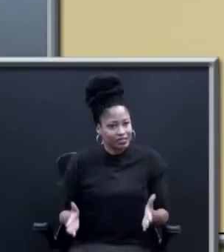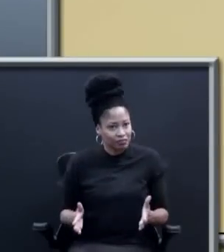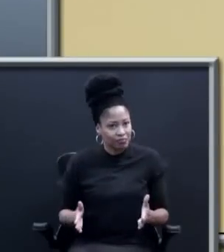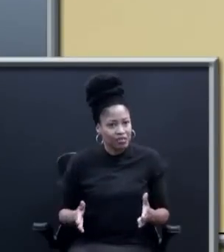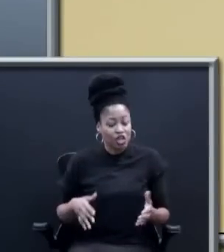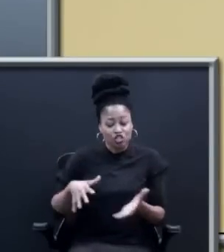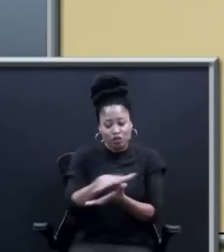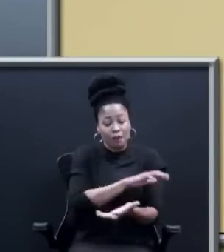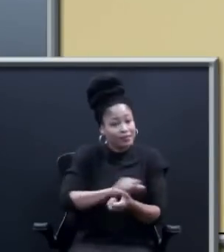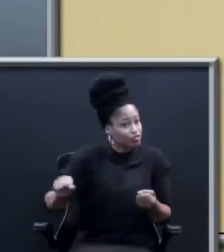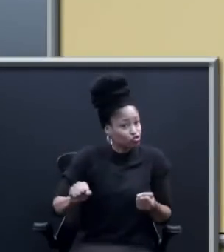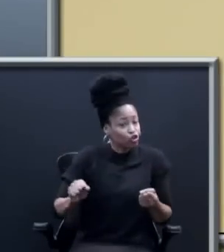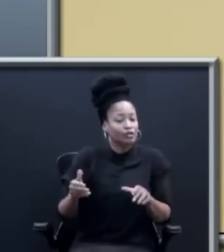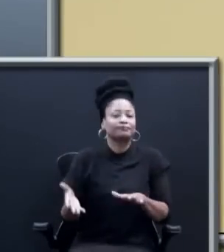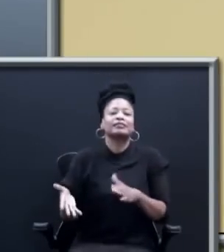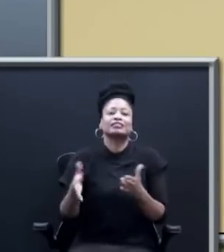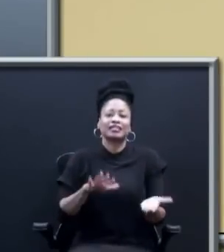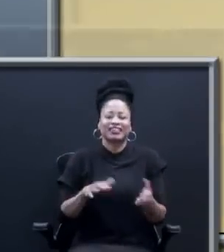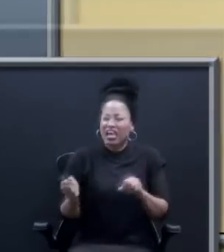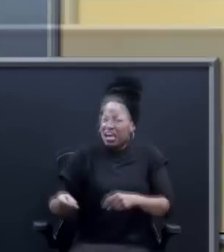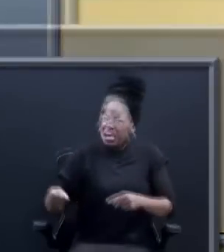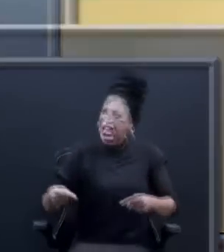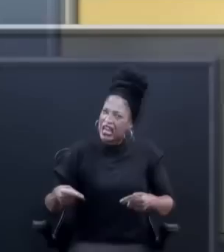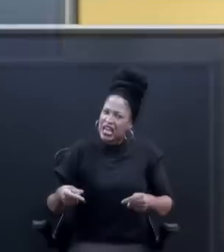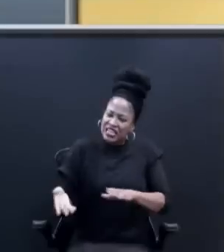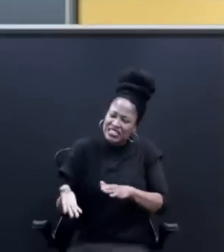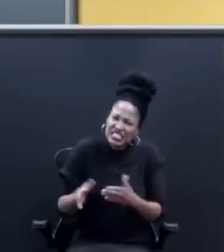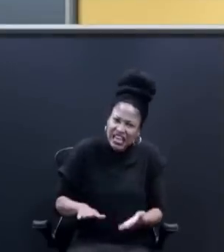So death is an enemy. Don't belong here. That's right.